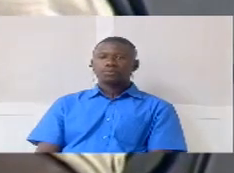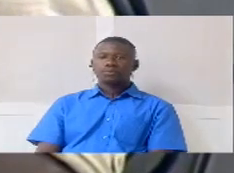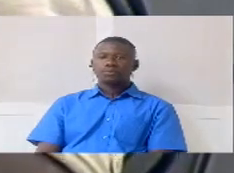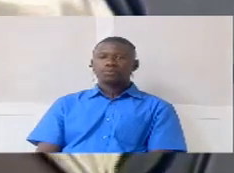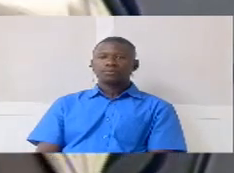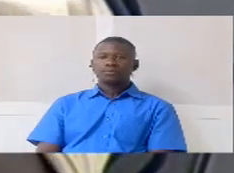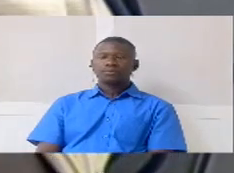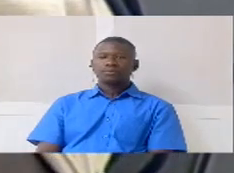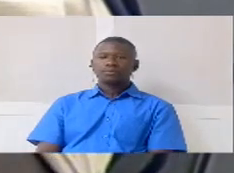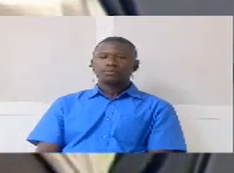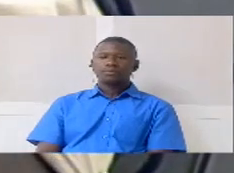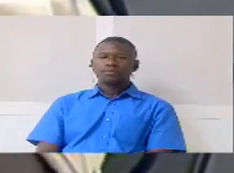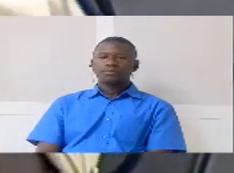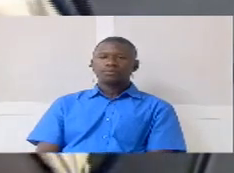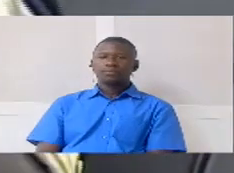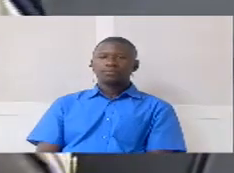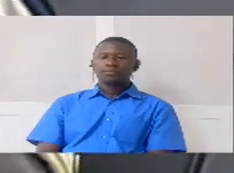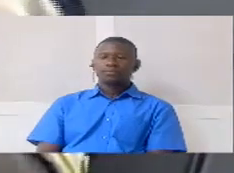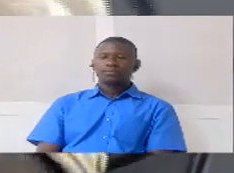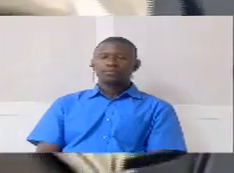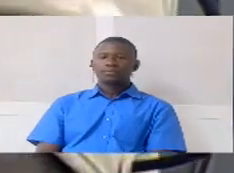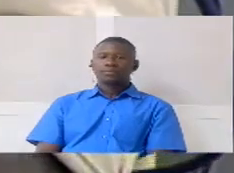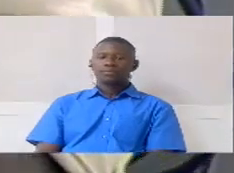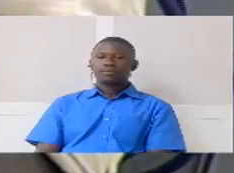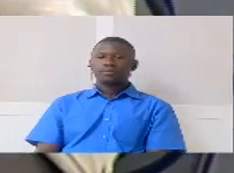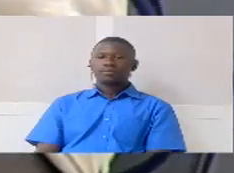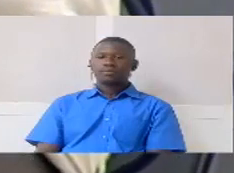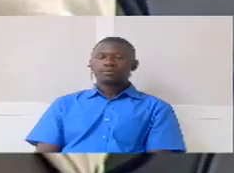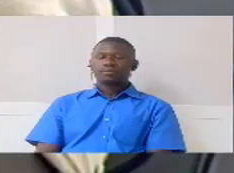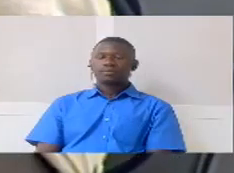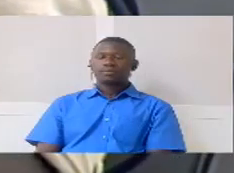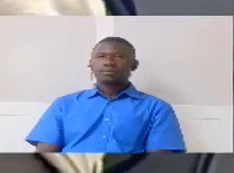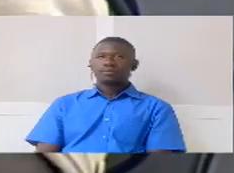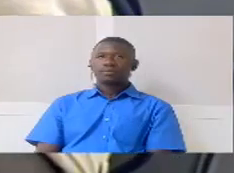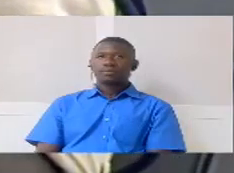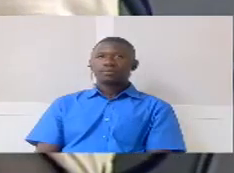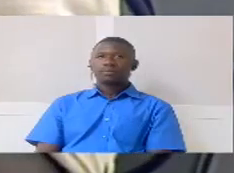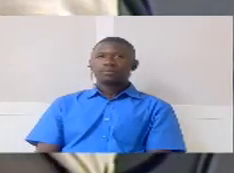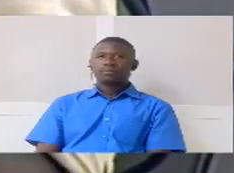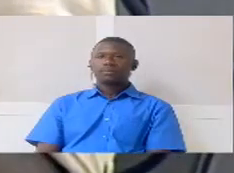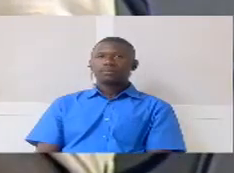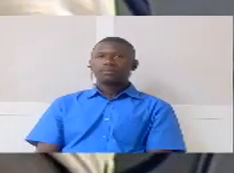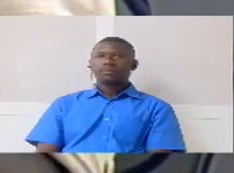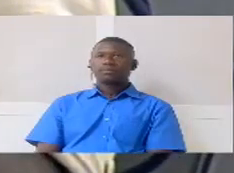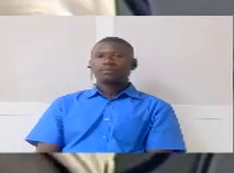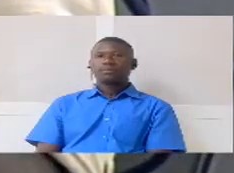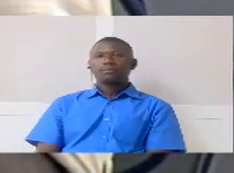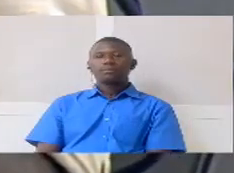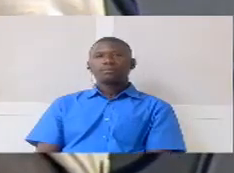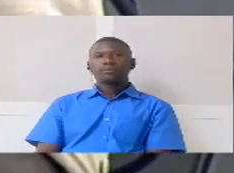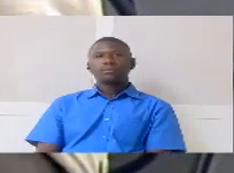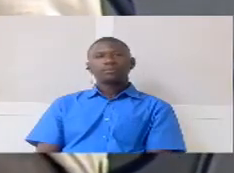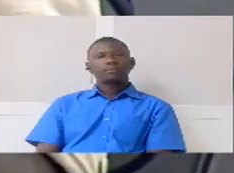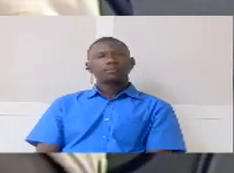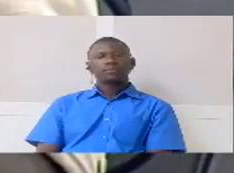dunia ko no nal ka furanyo kan jital kam wosi fa bele soro I cannot dispute that fa ko etebe molbe kila ko itulmu ebe